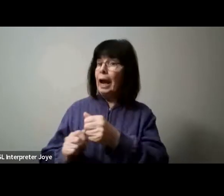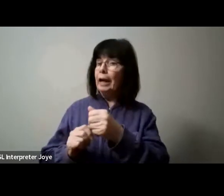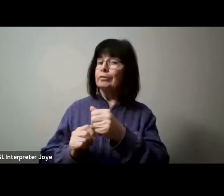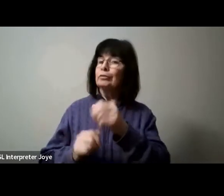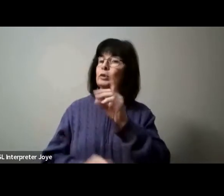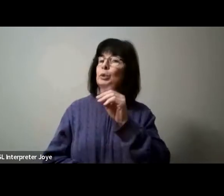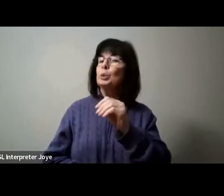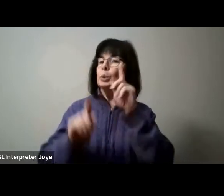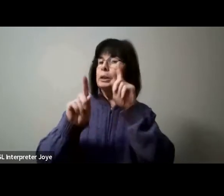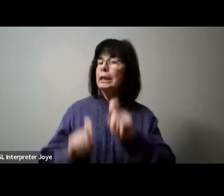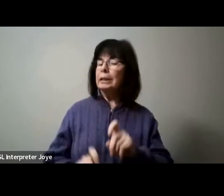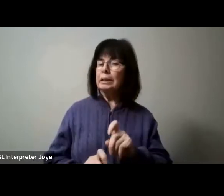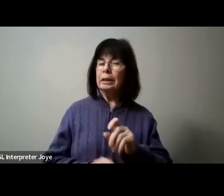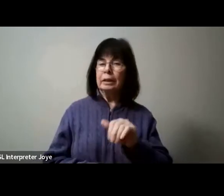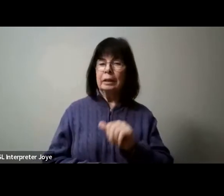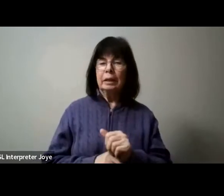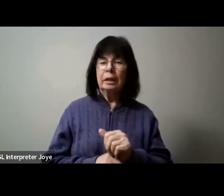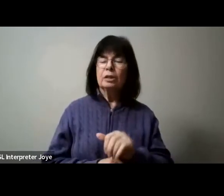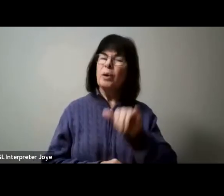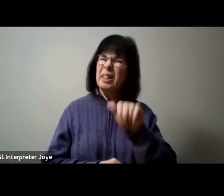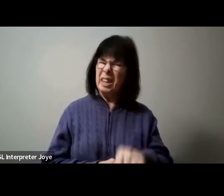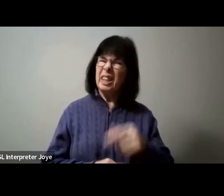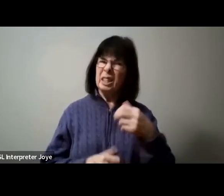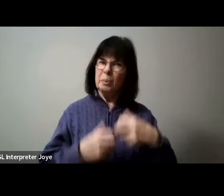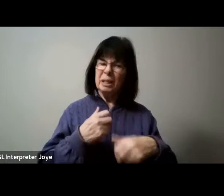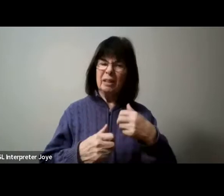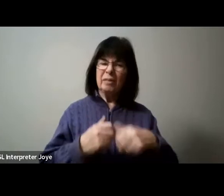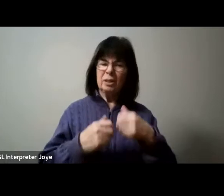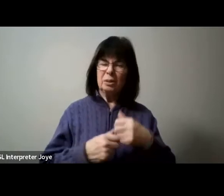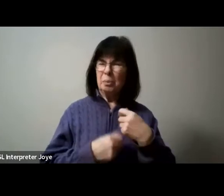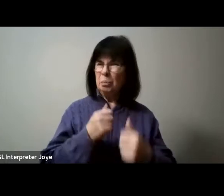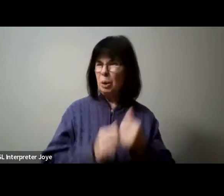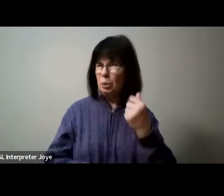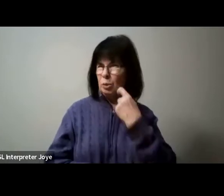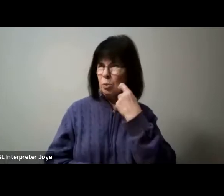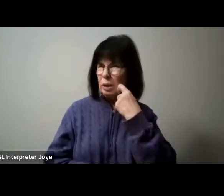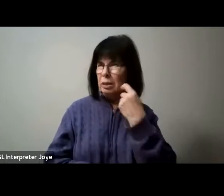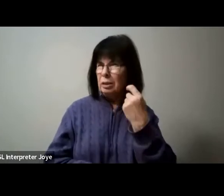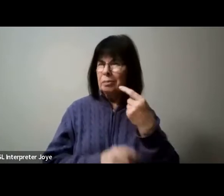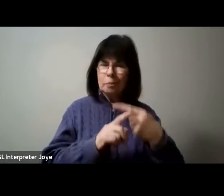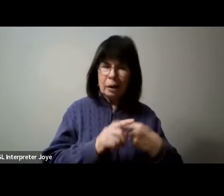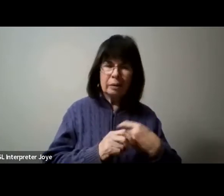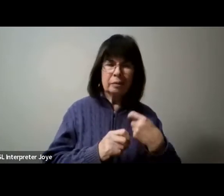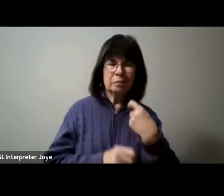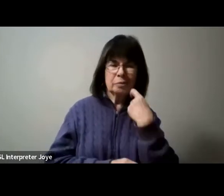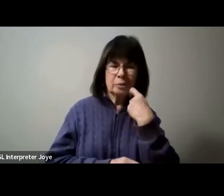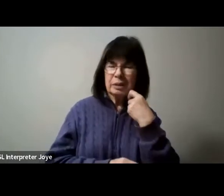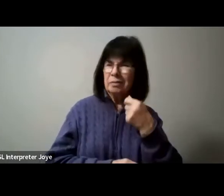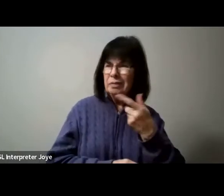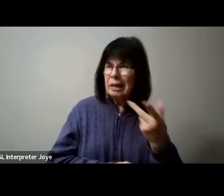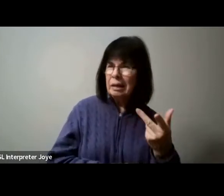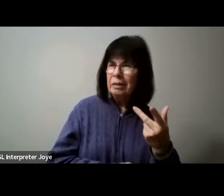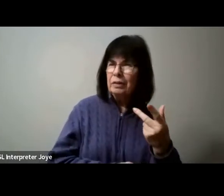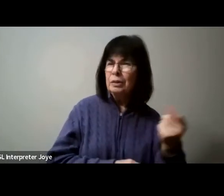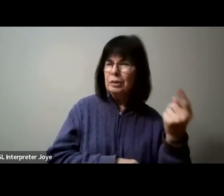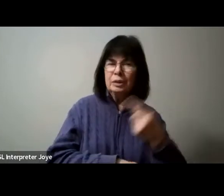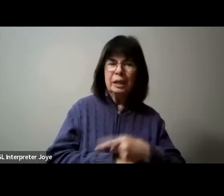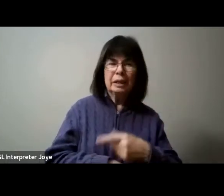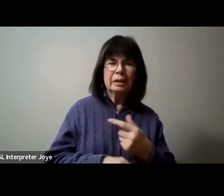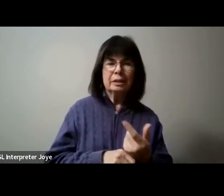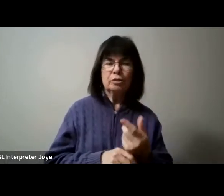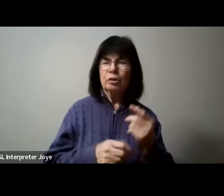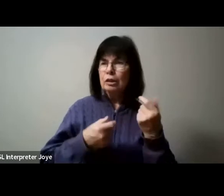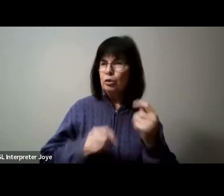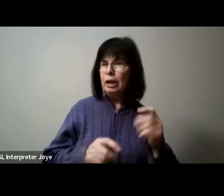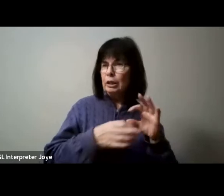been the difficulty during this last month and these last few days, trying to connect community members to these services, because they're also